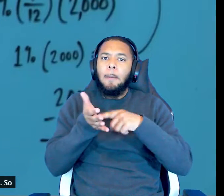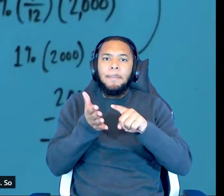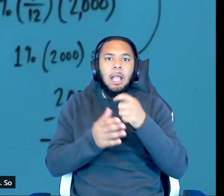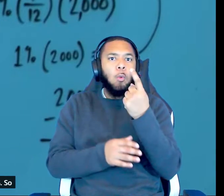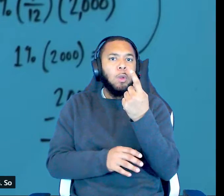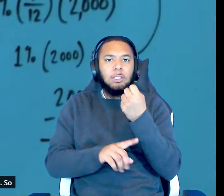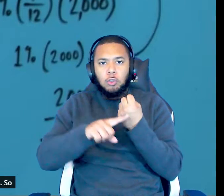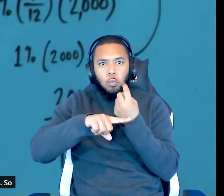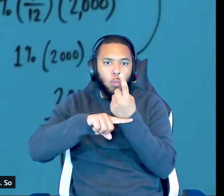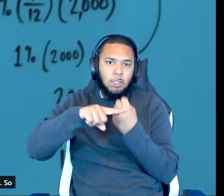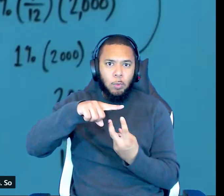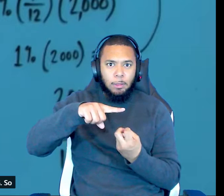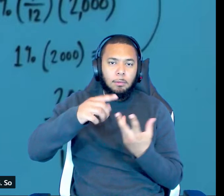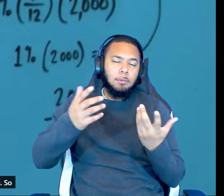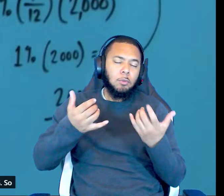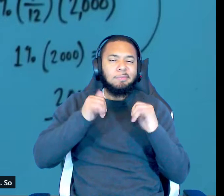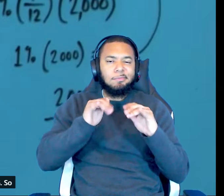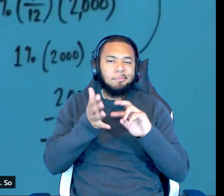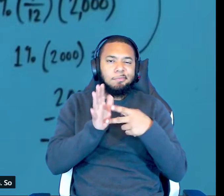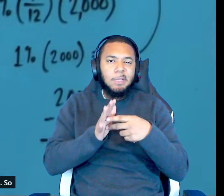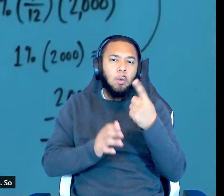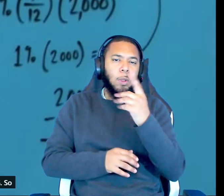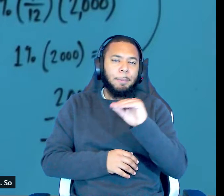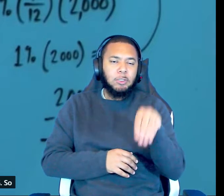pay 1%